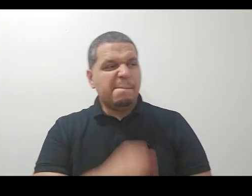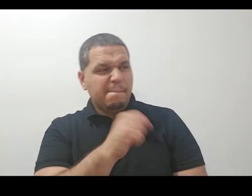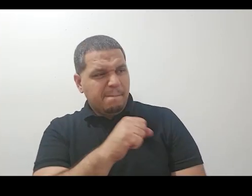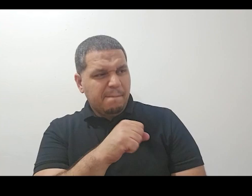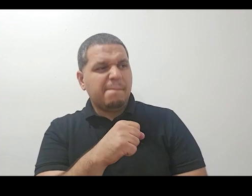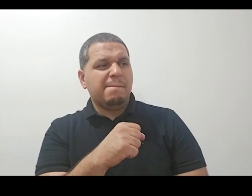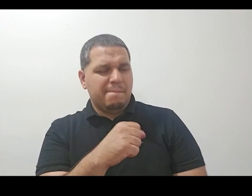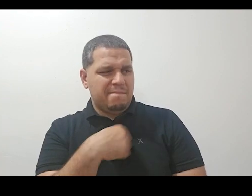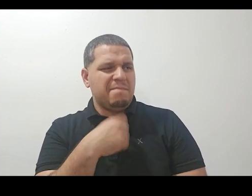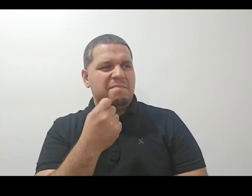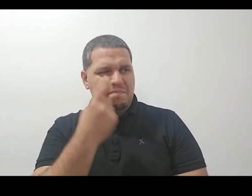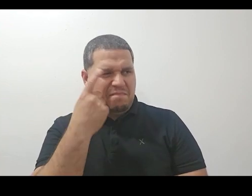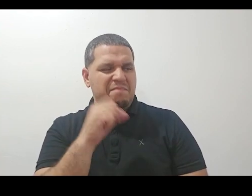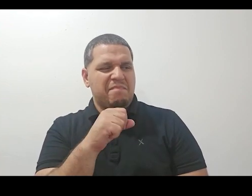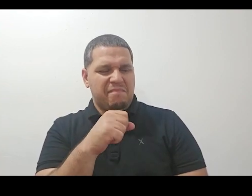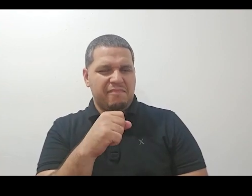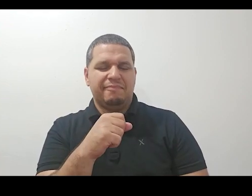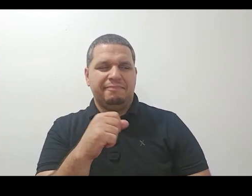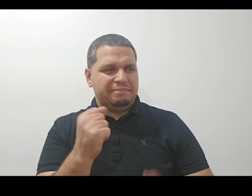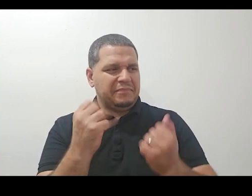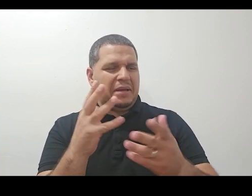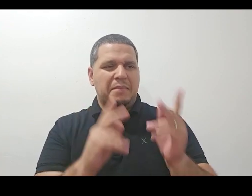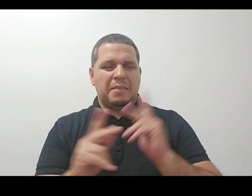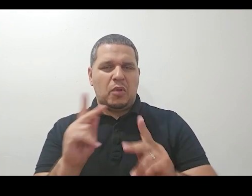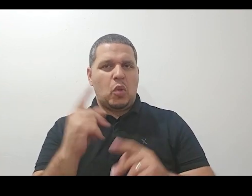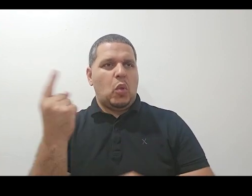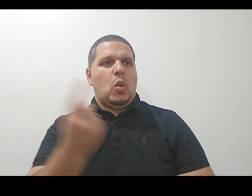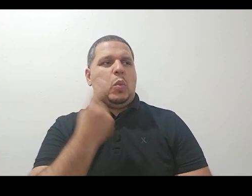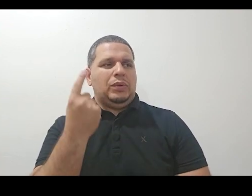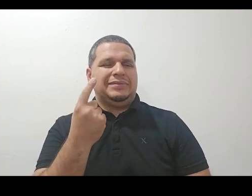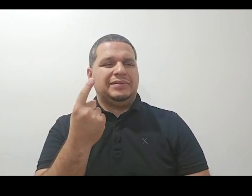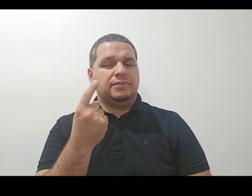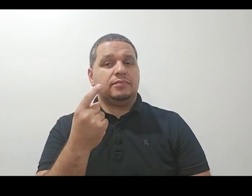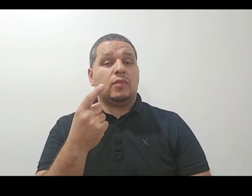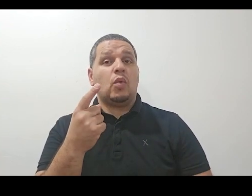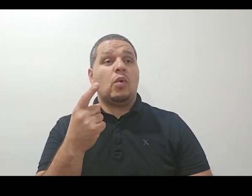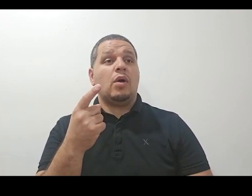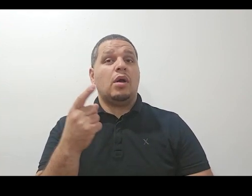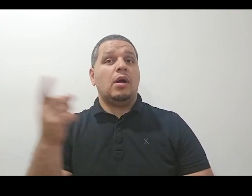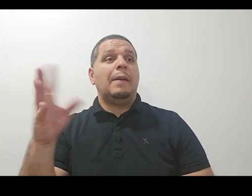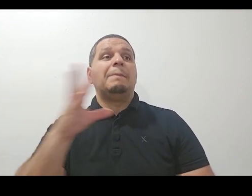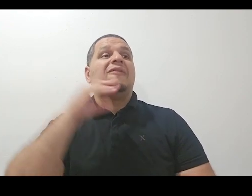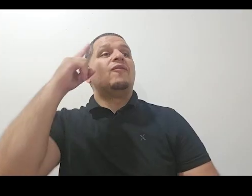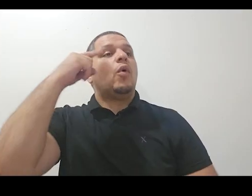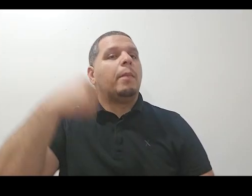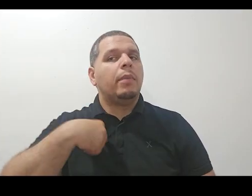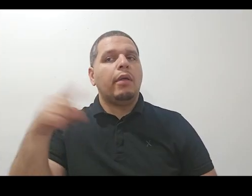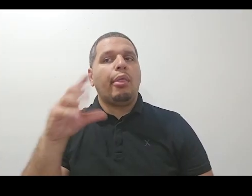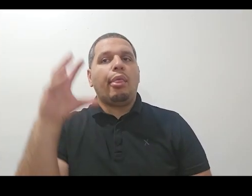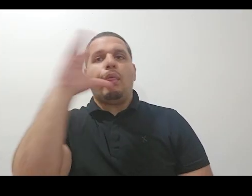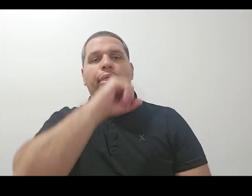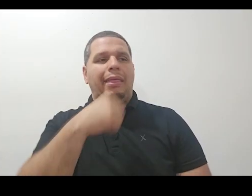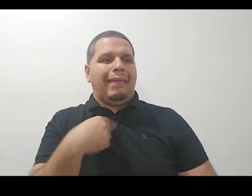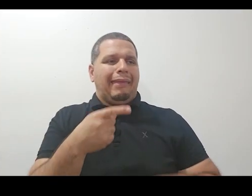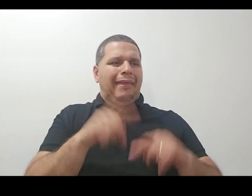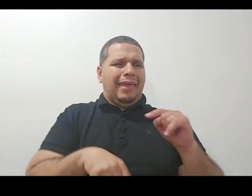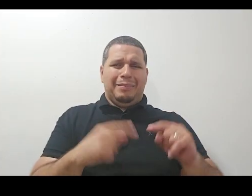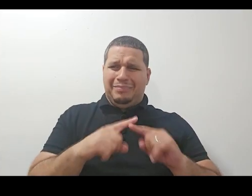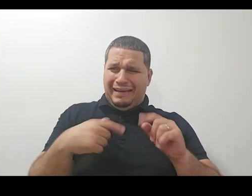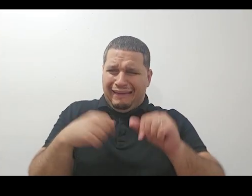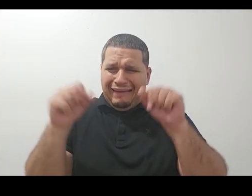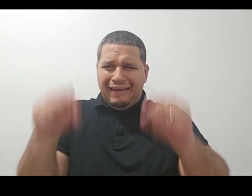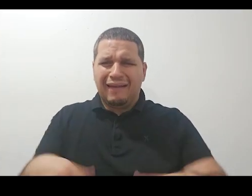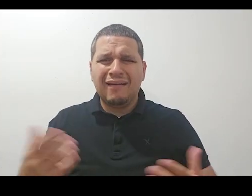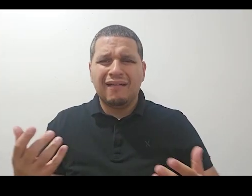I definitely relate to that in so many ways where people always want to speak for me, assume that I can or cannot do